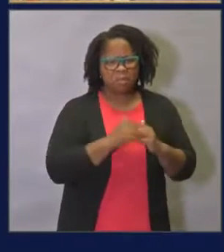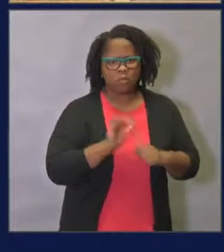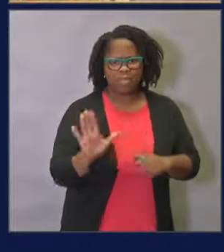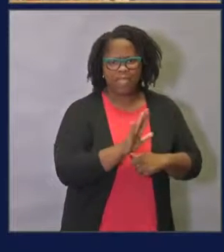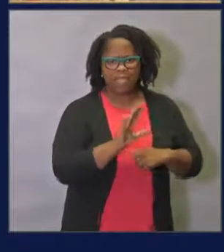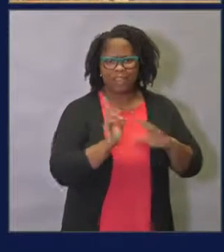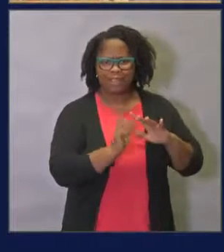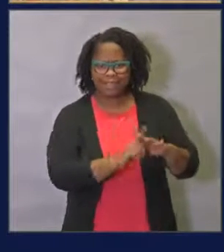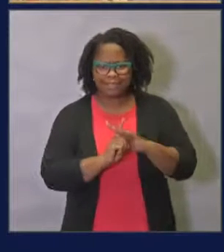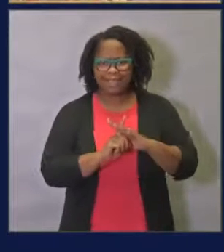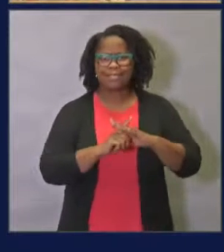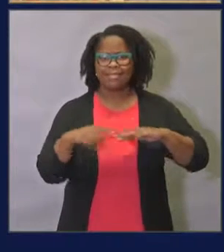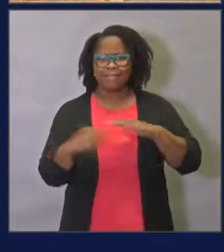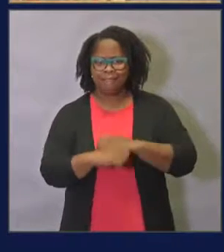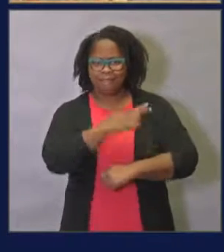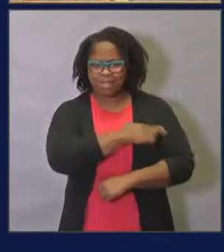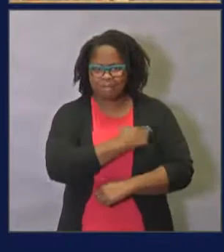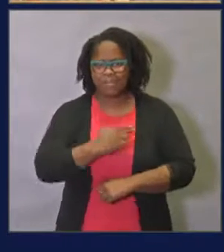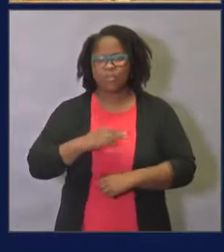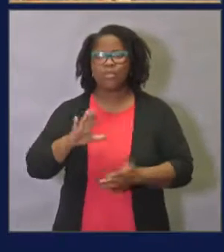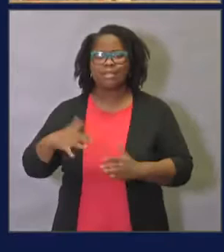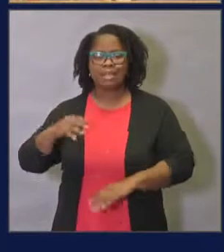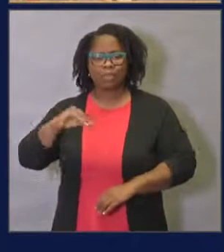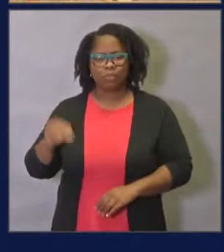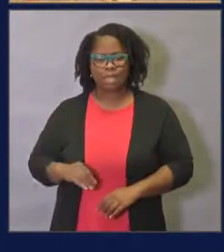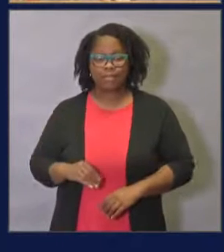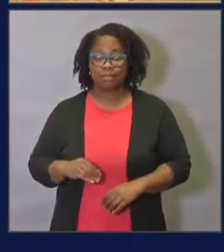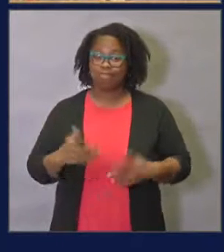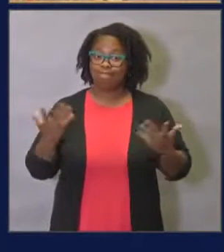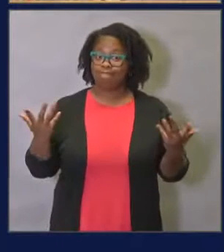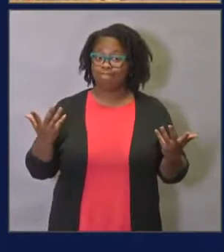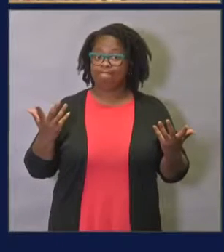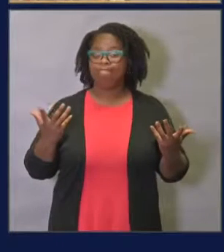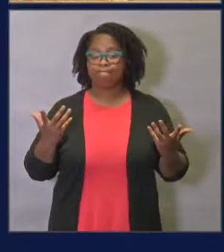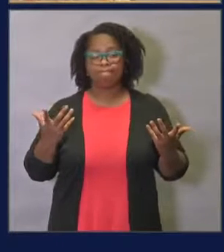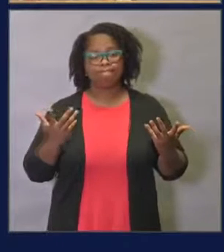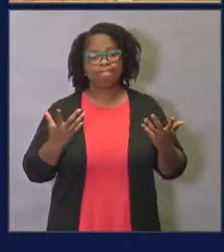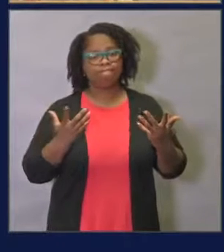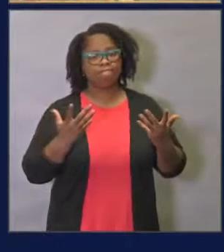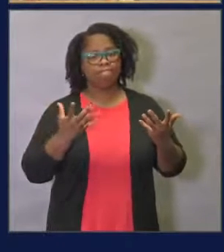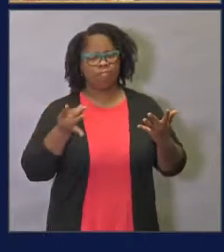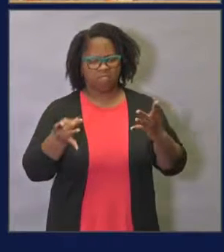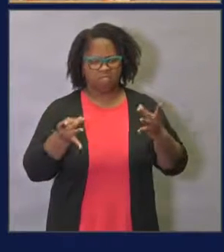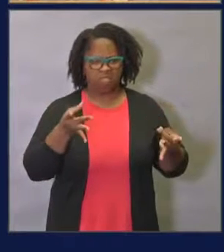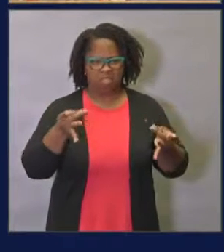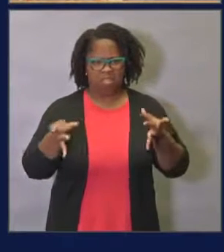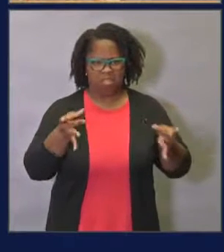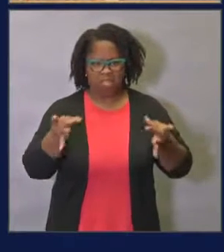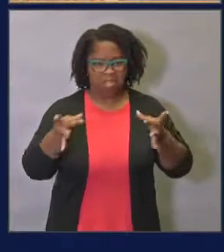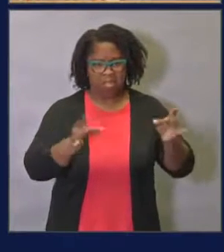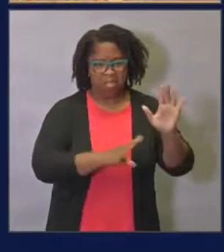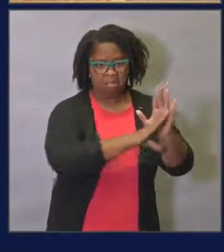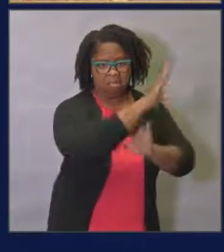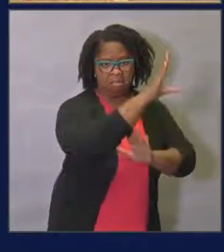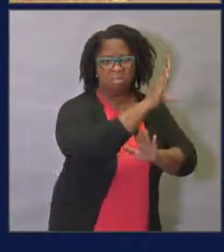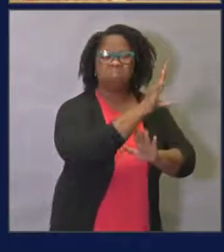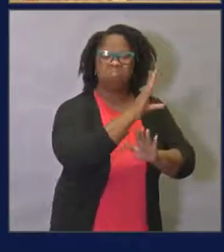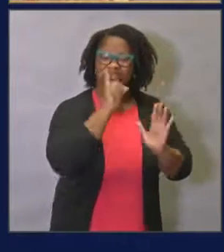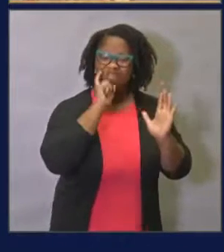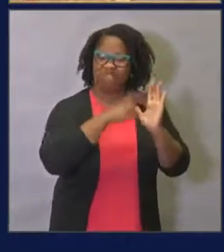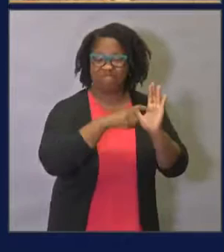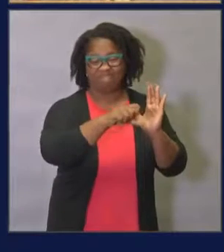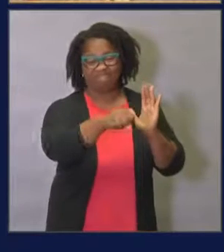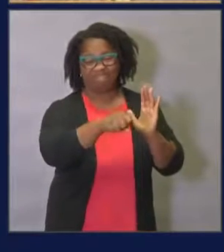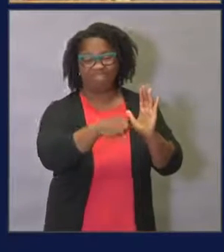rates. As cases surge, it's very clear and quite alarming that certain groups are once again bearing a greater burden